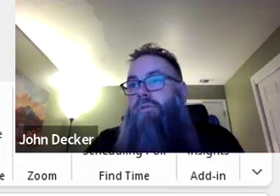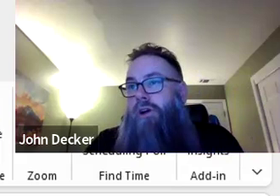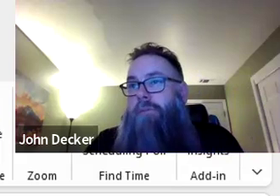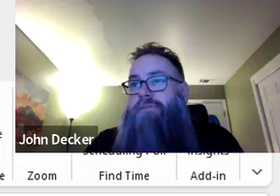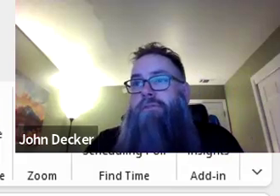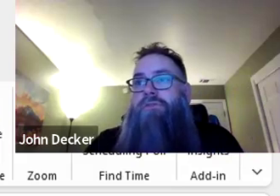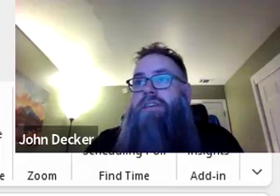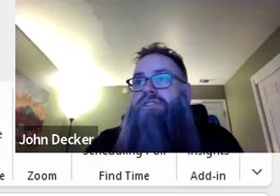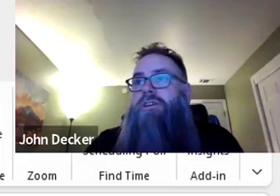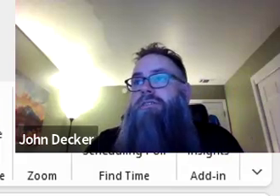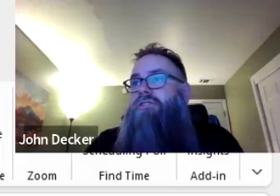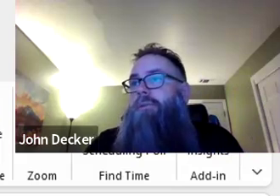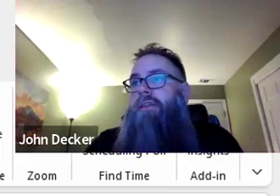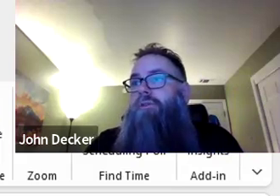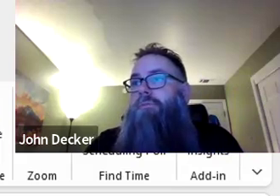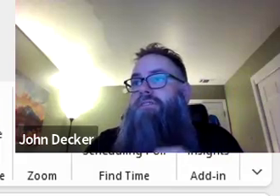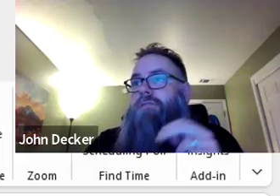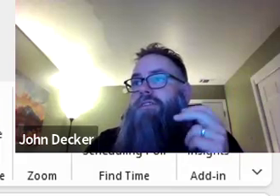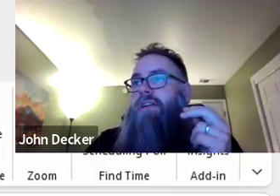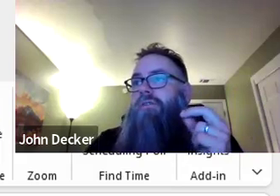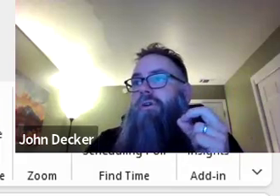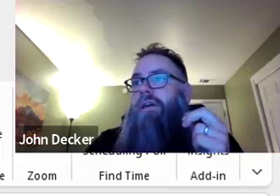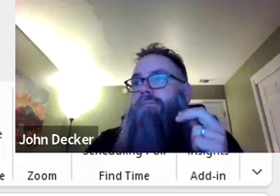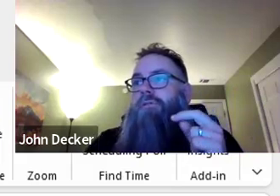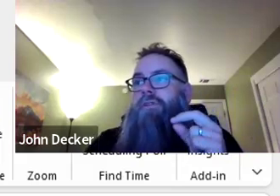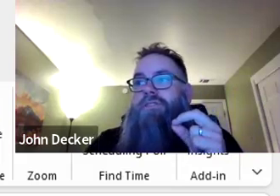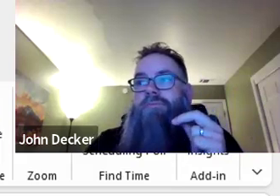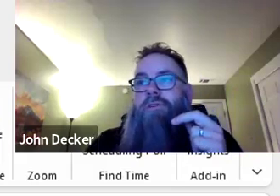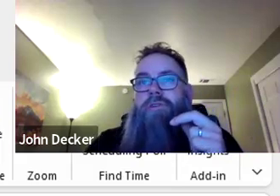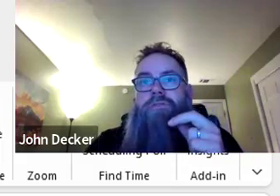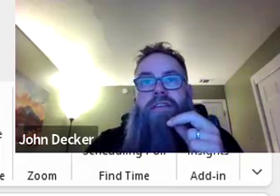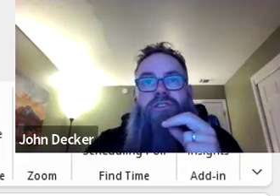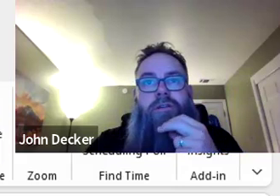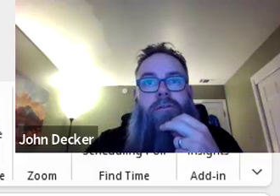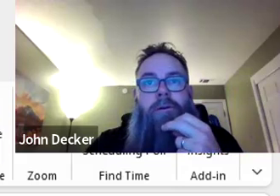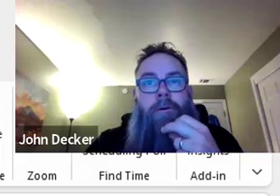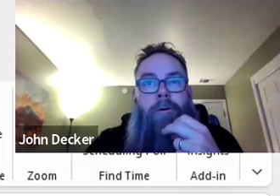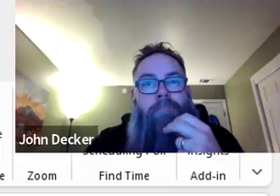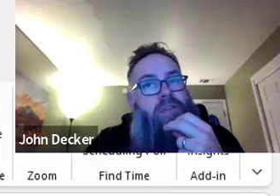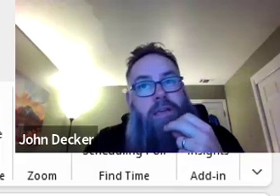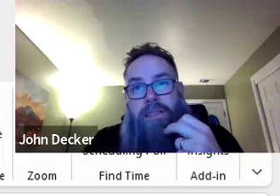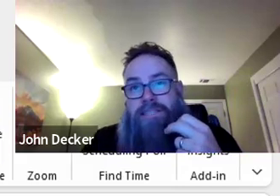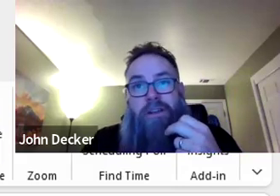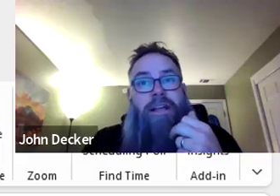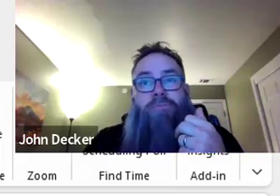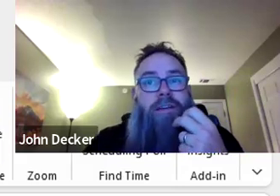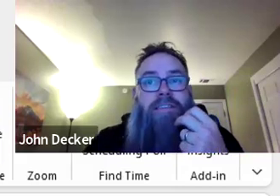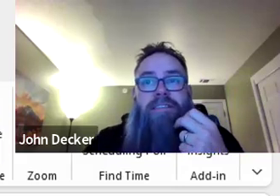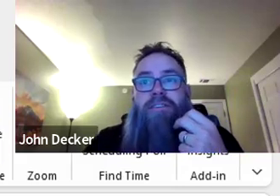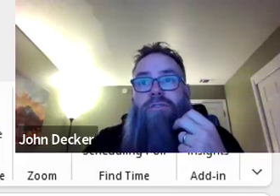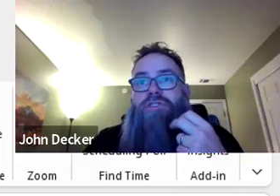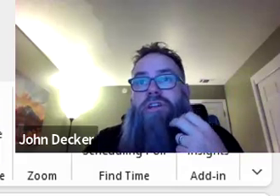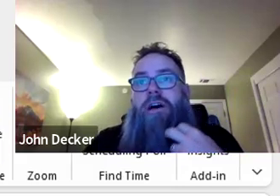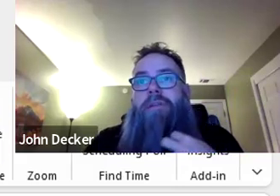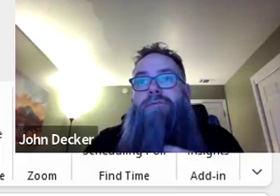17 requirements for vendorization, determining the appropriate service category, approving or disapproving vendorization. The standardized